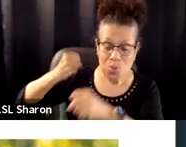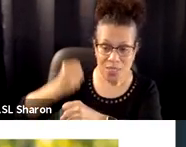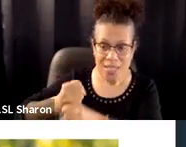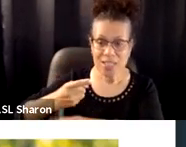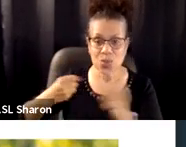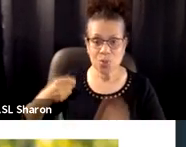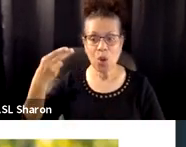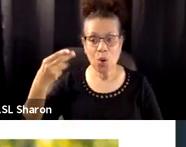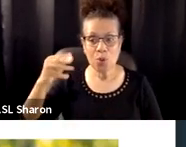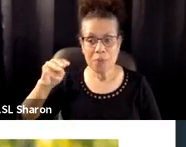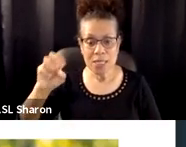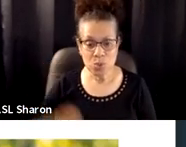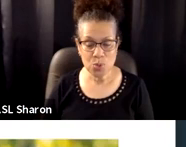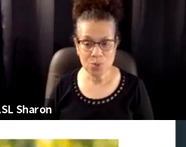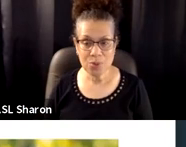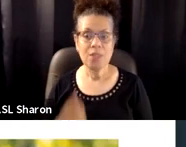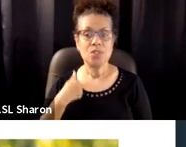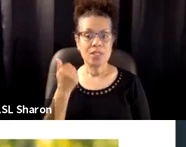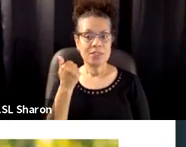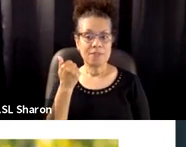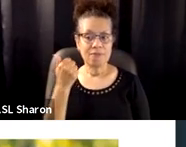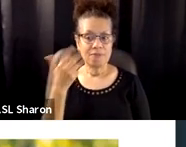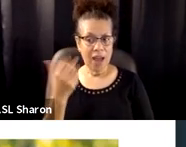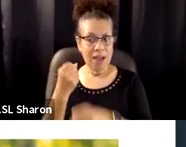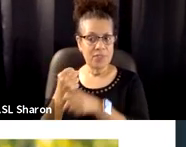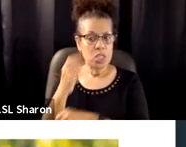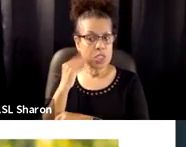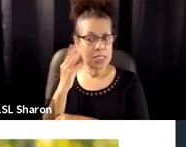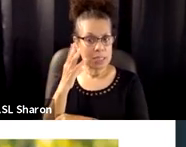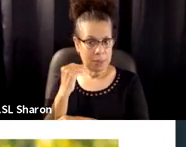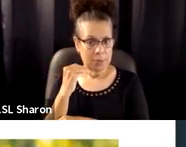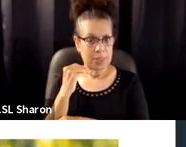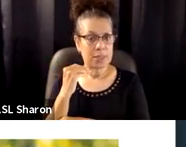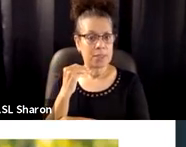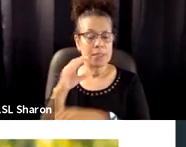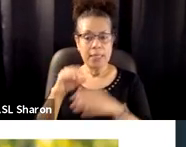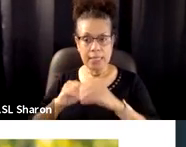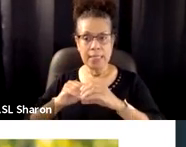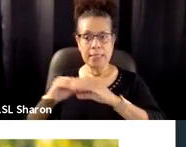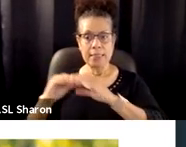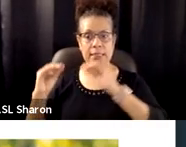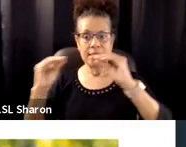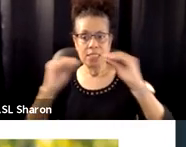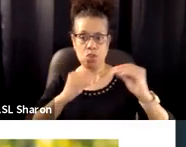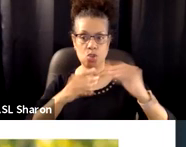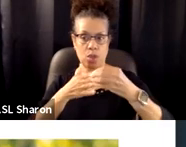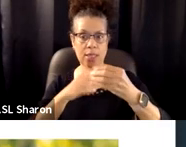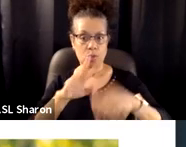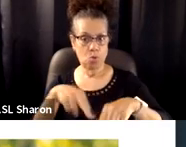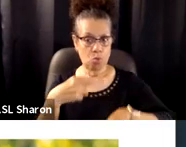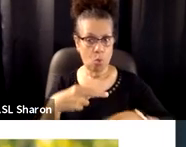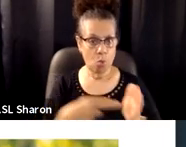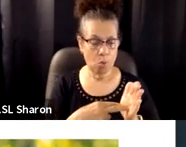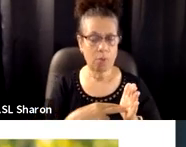school she has five years of experience delivering in an educational leadership role leading